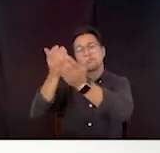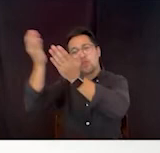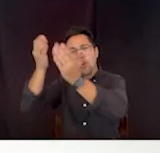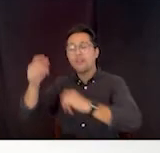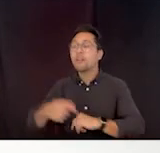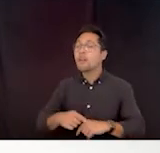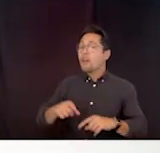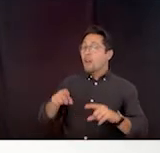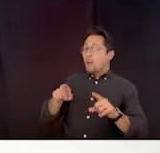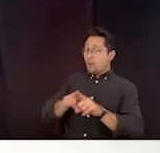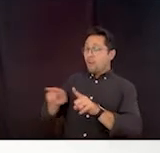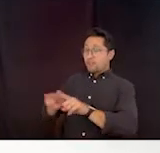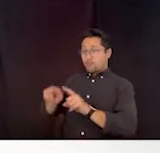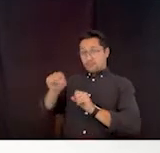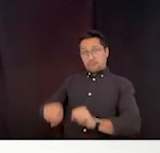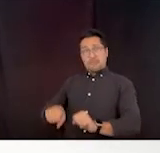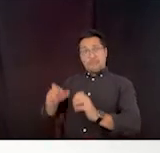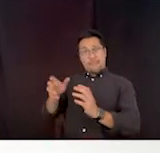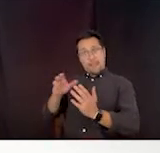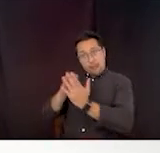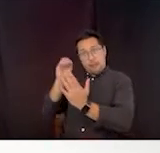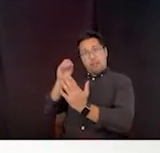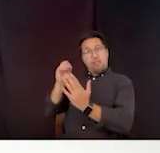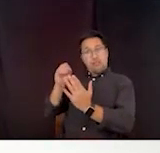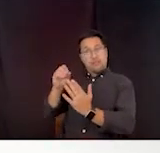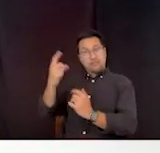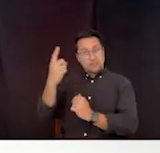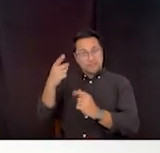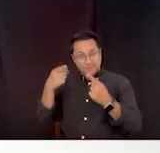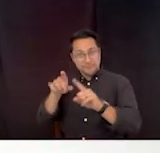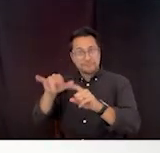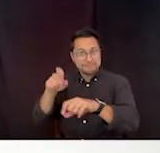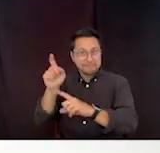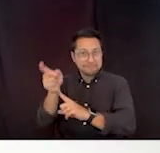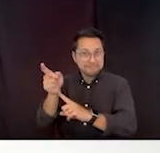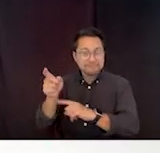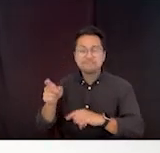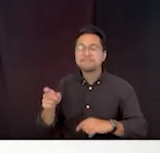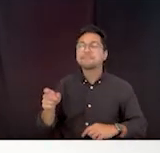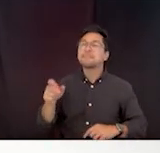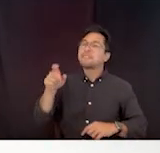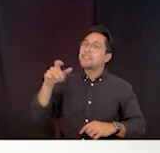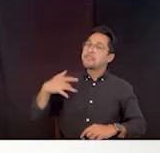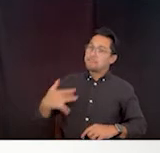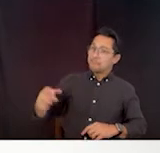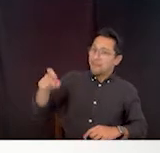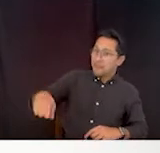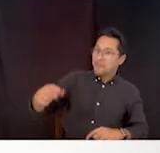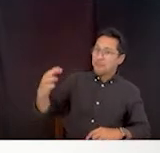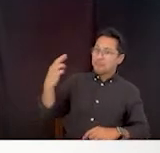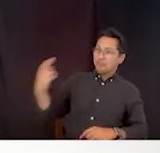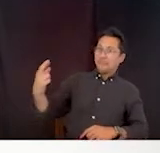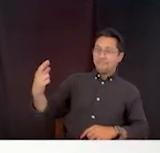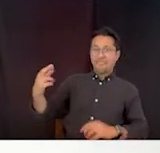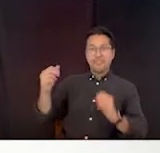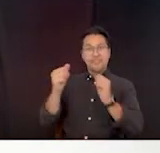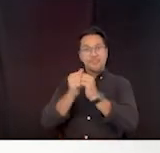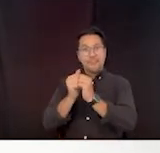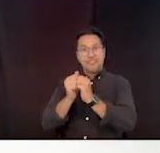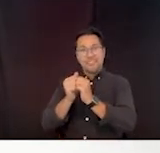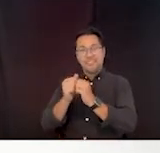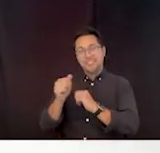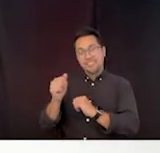else on your parenting journey if you're parenting a child of special needs. You typically have to become best friends and an insurance